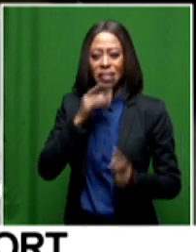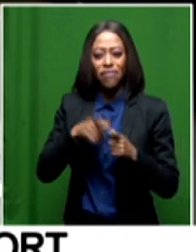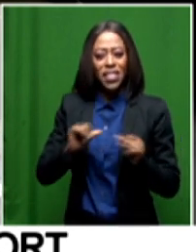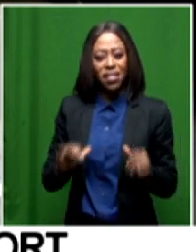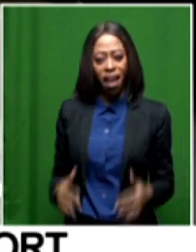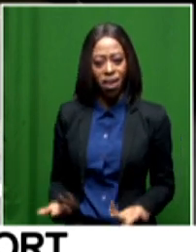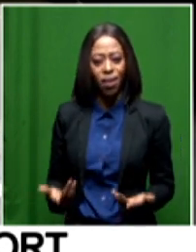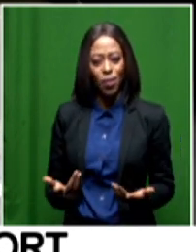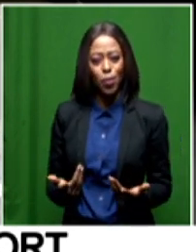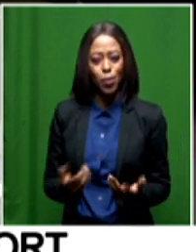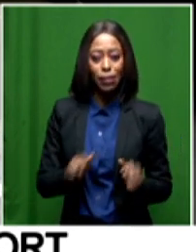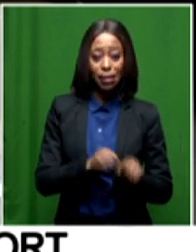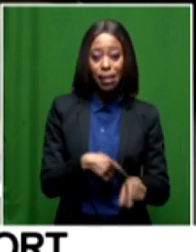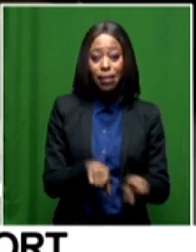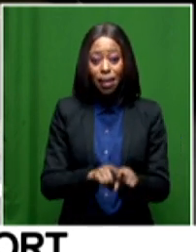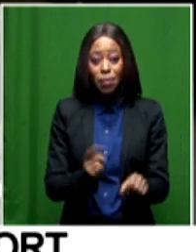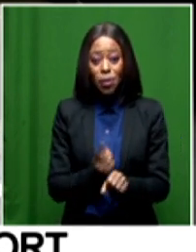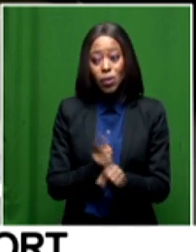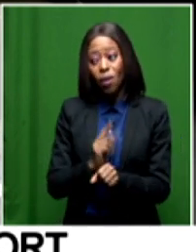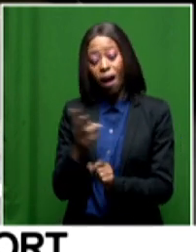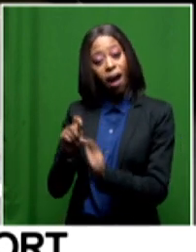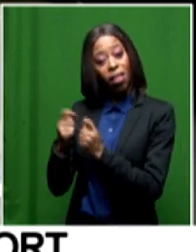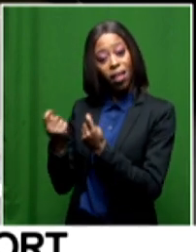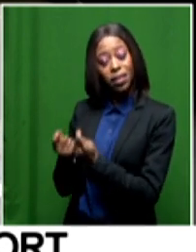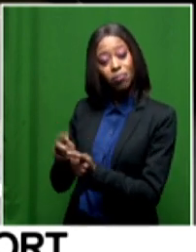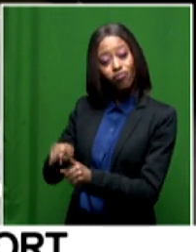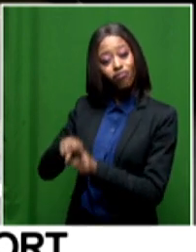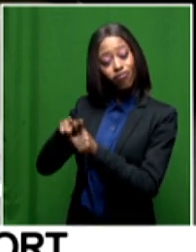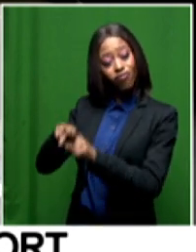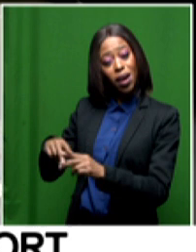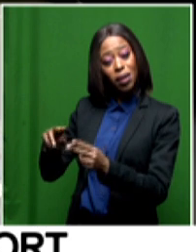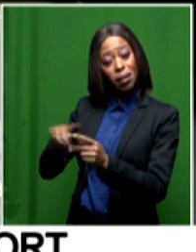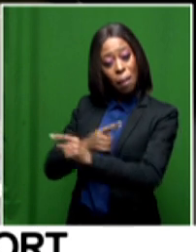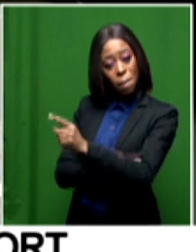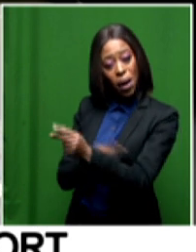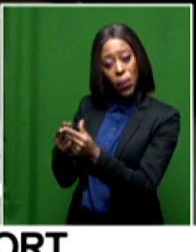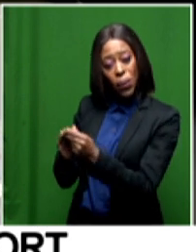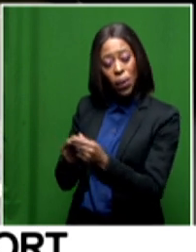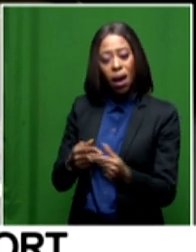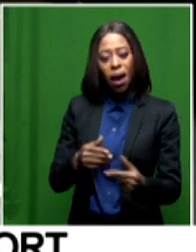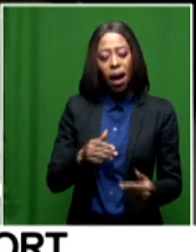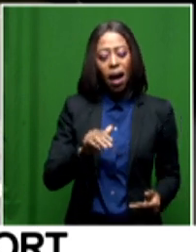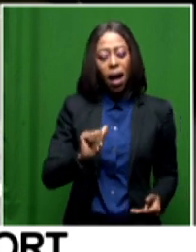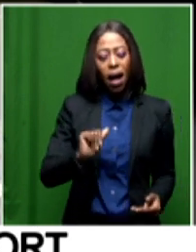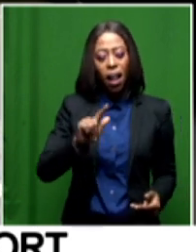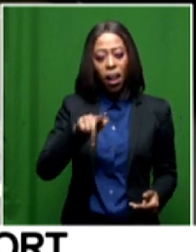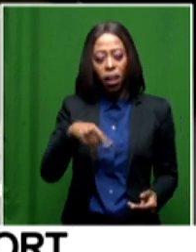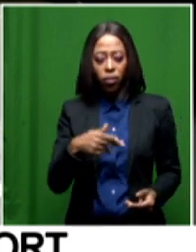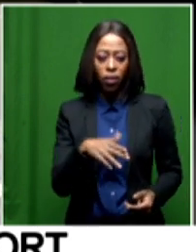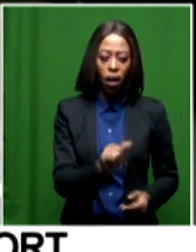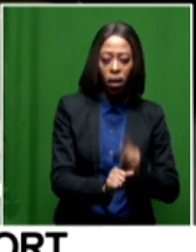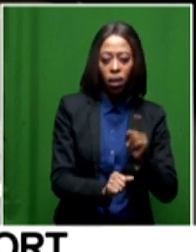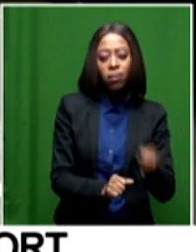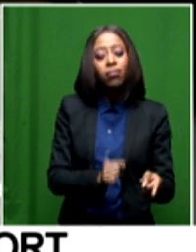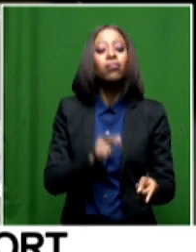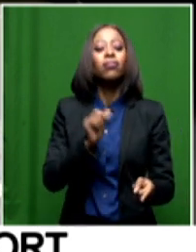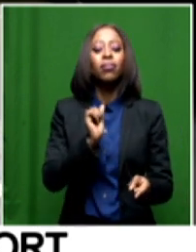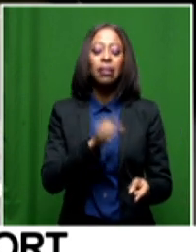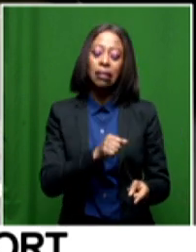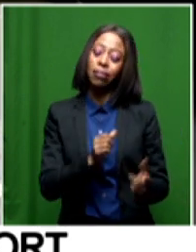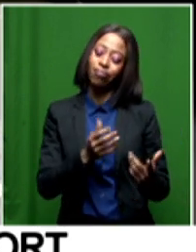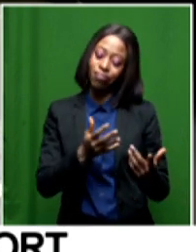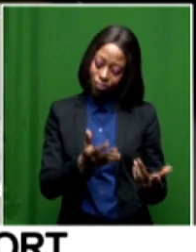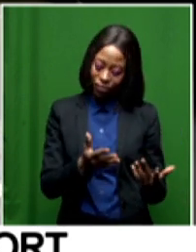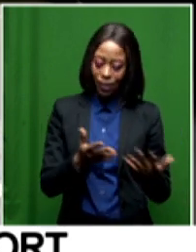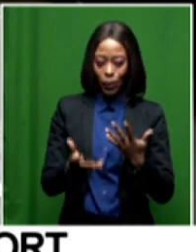finish. And of course, we had the Haas team with the Ferrari power unit and one of the Alfa Romeos that also got struck by a malady.